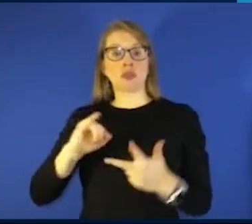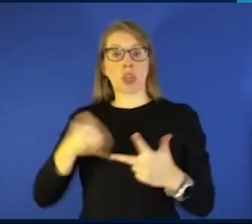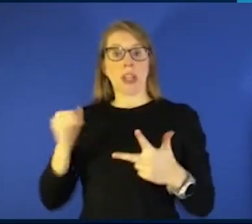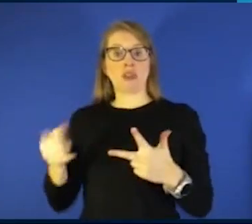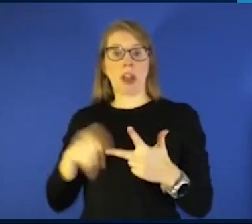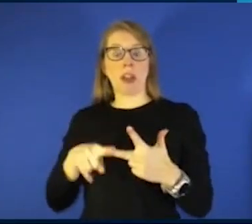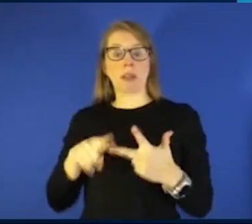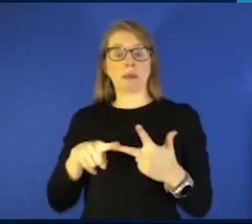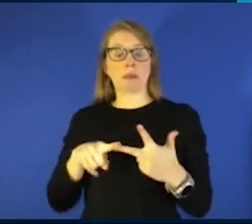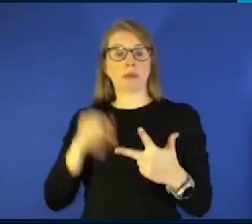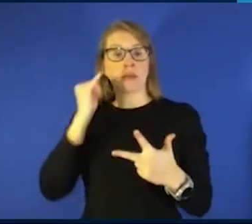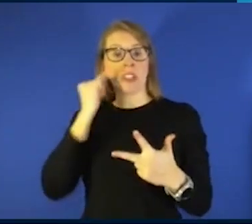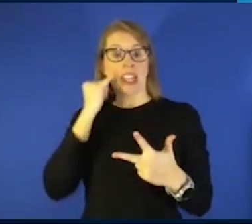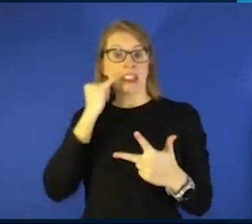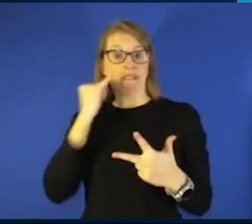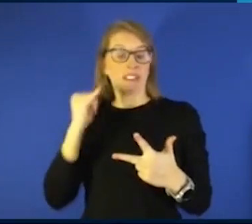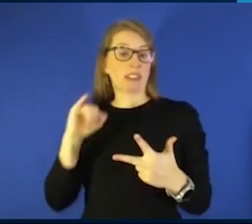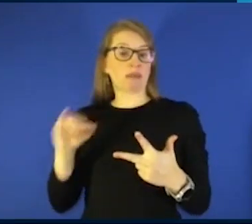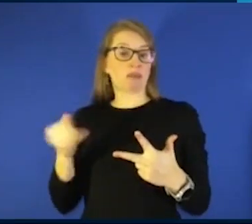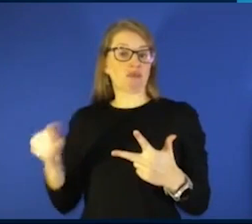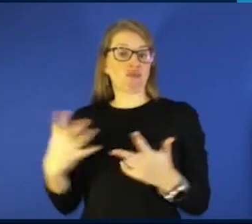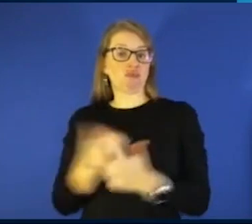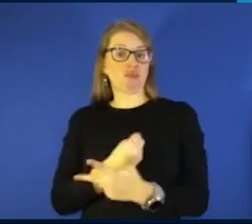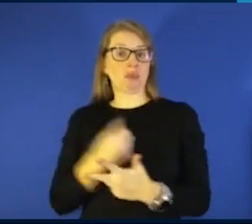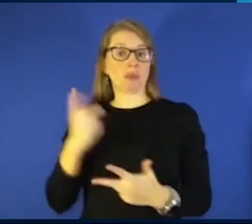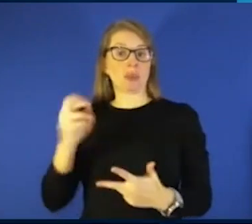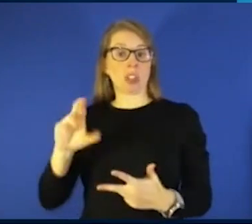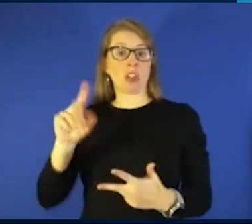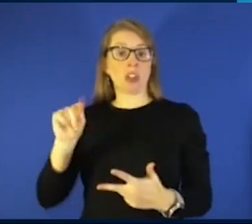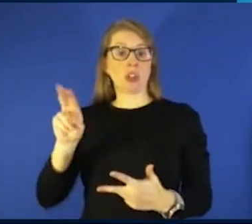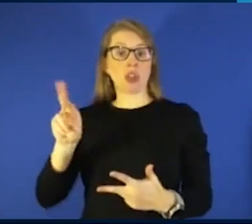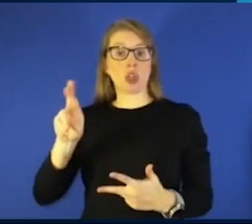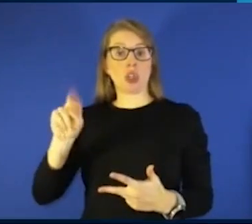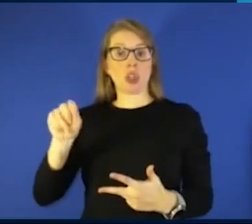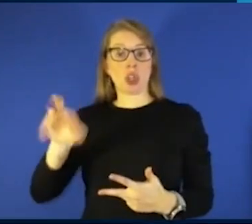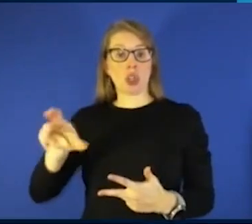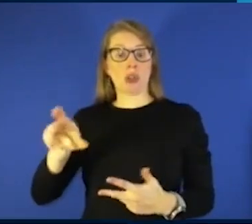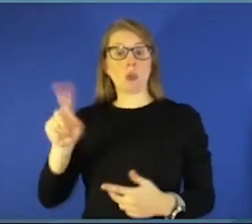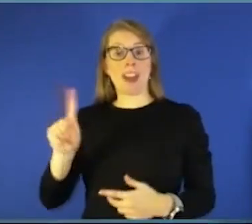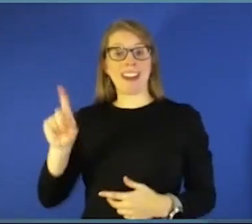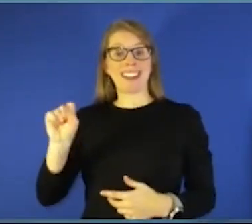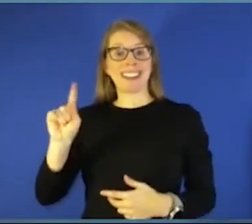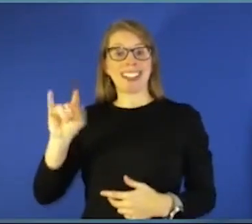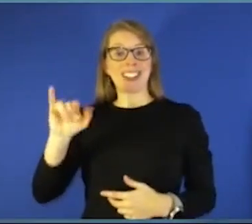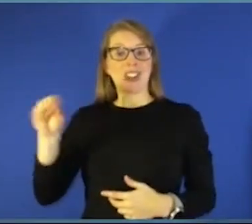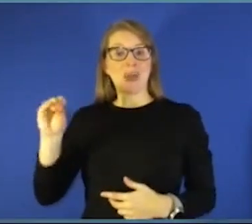J&J vaccine. Let's go to Dr. Turner at Mosaic in St. Joe.